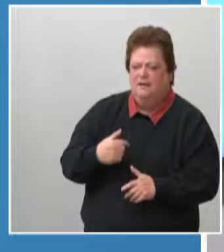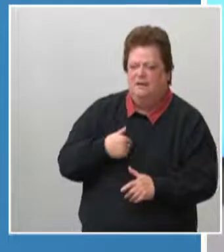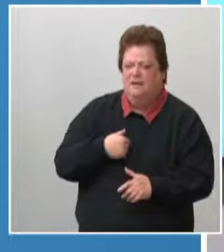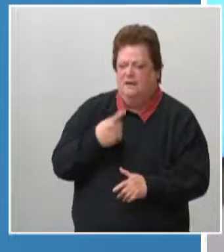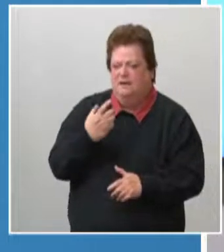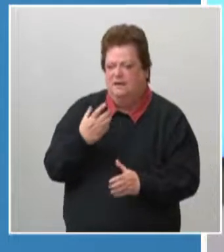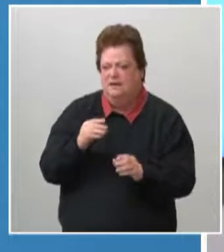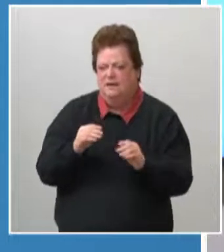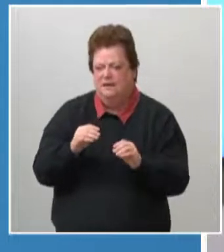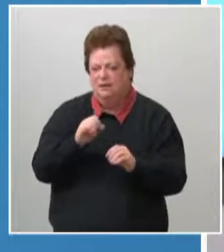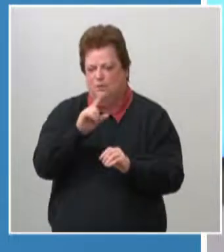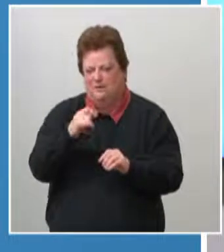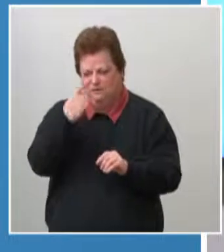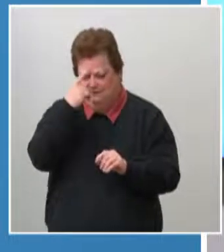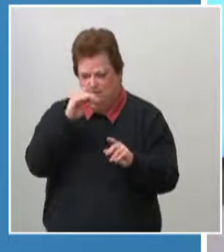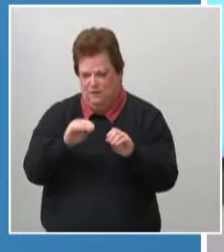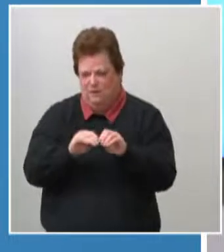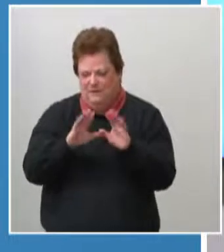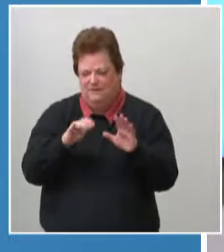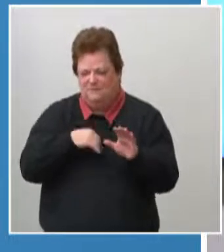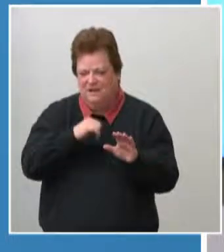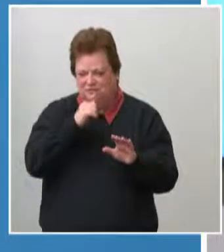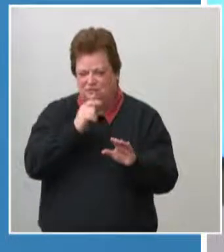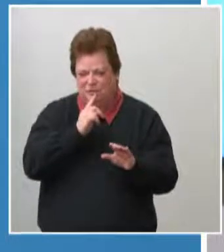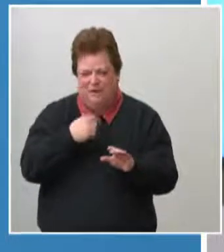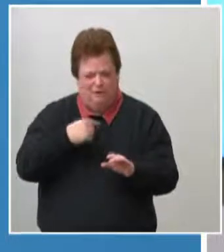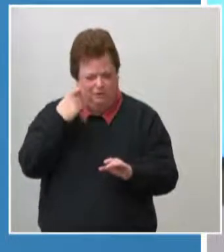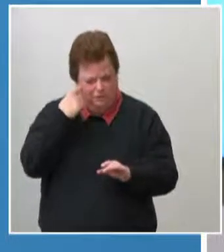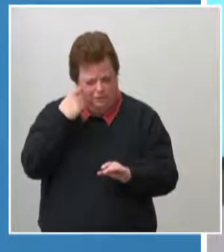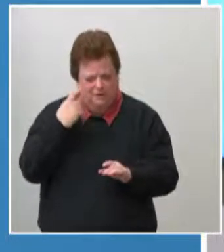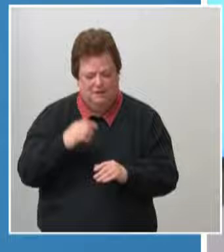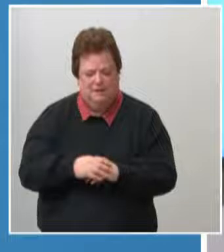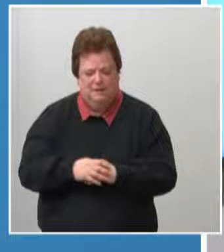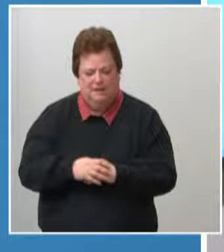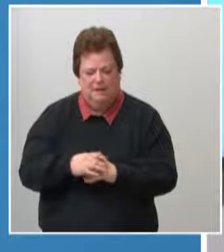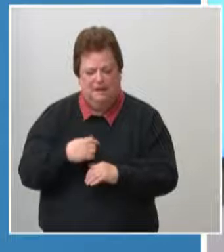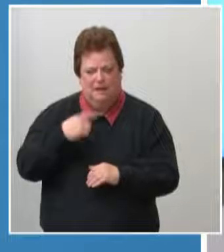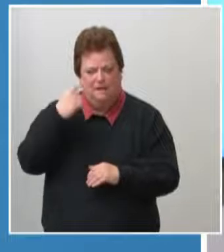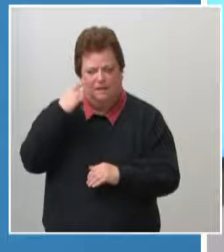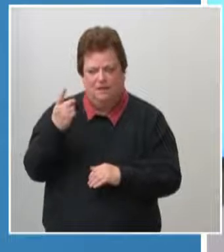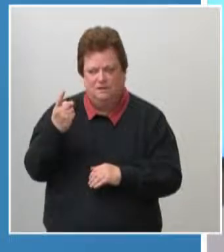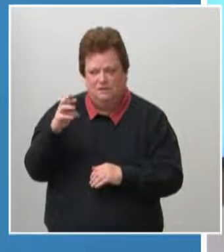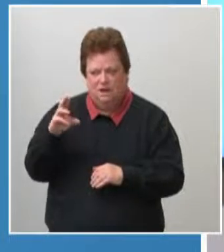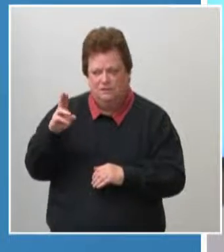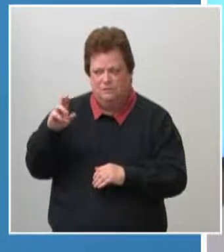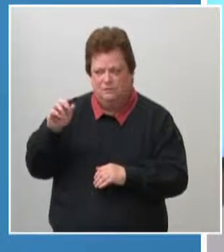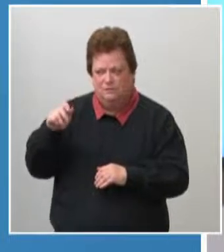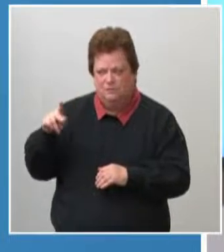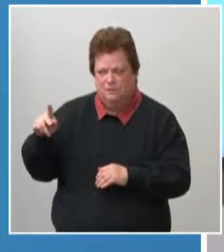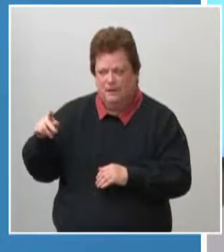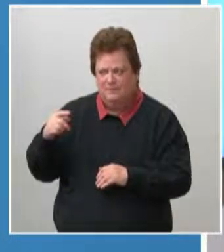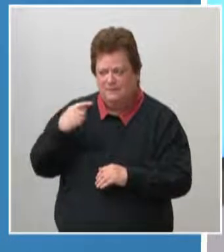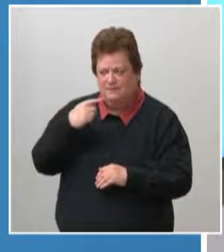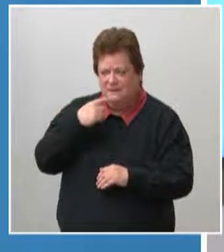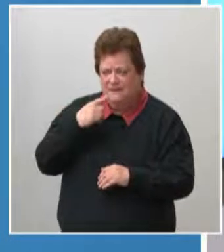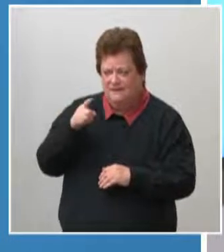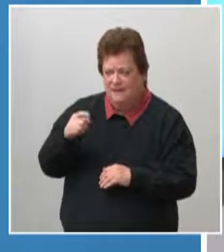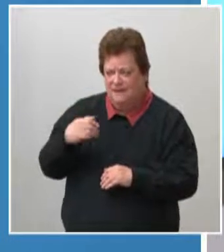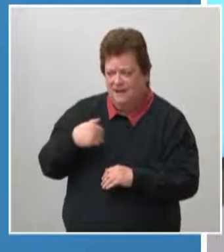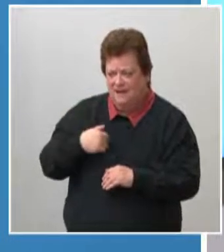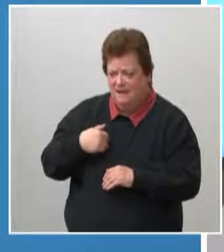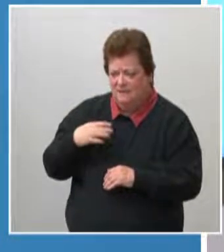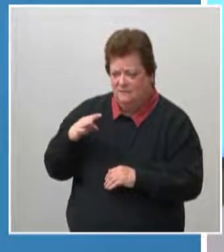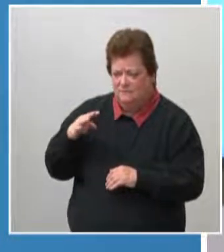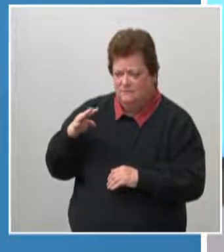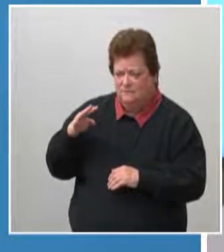clarification question for you. I'm not sure I heard it right, but I thought Dr. Rapp from CHI Health said they had 24 patients,